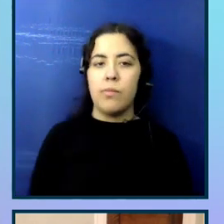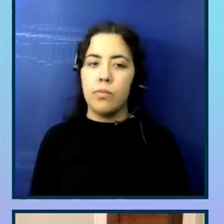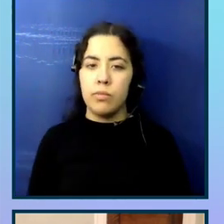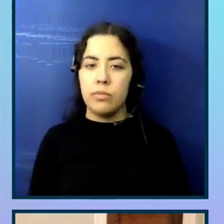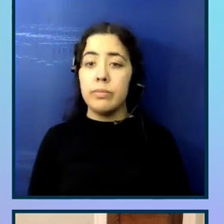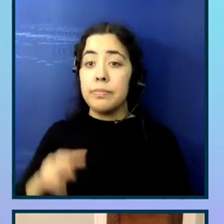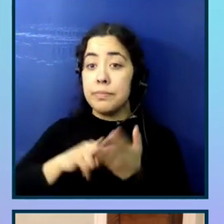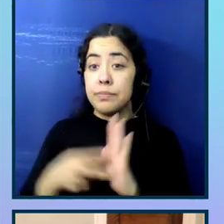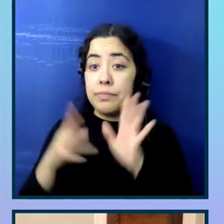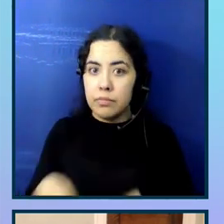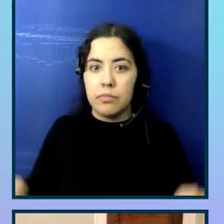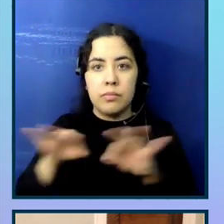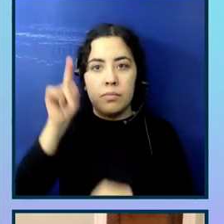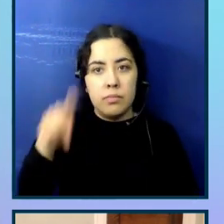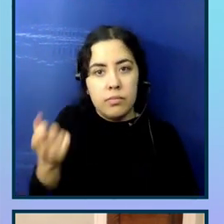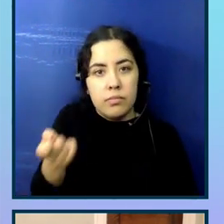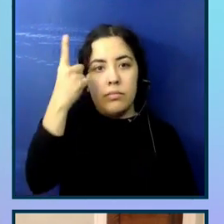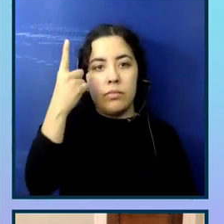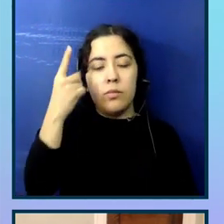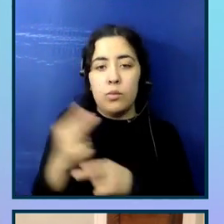So it is vital to understand that